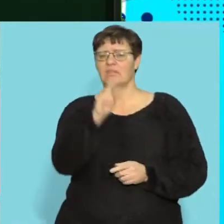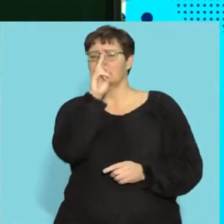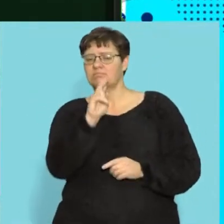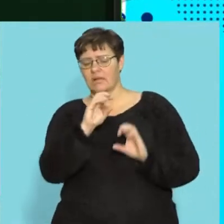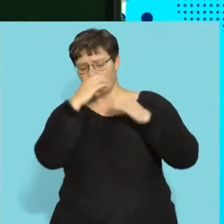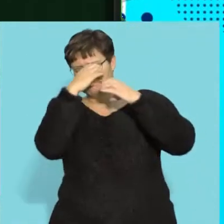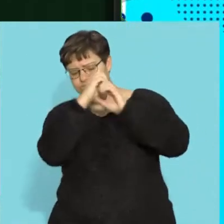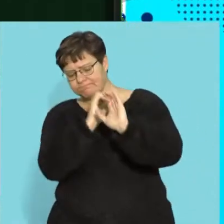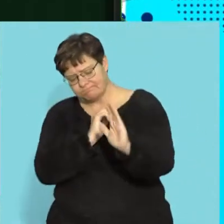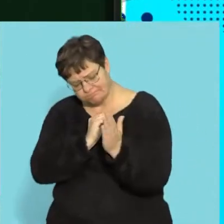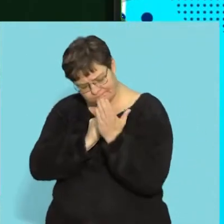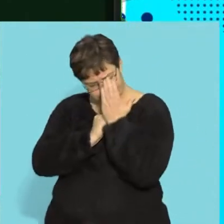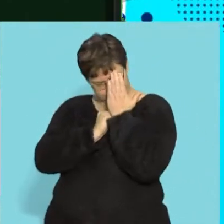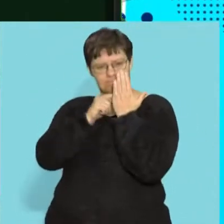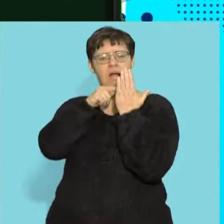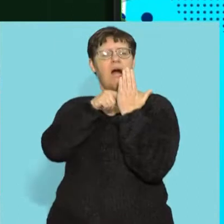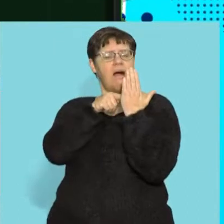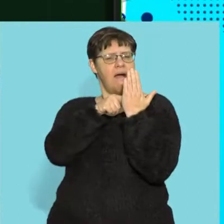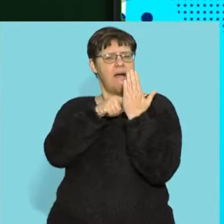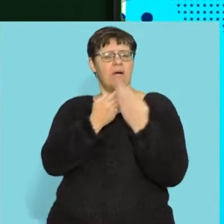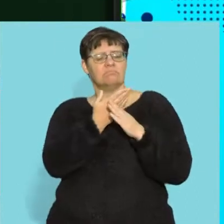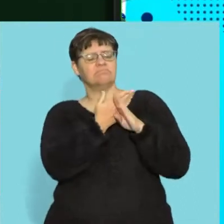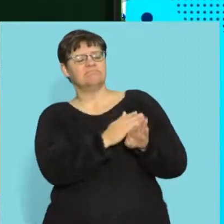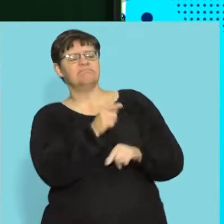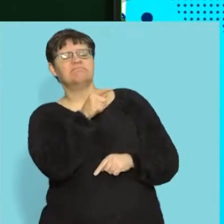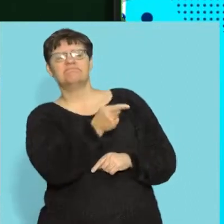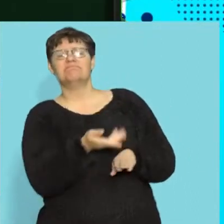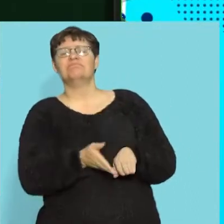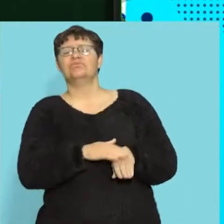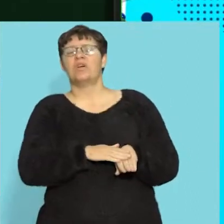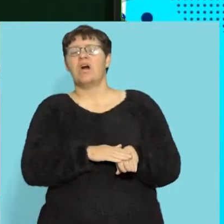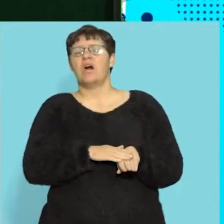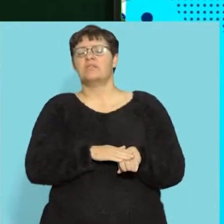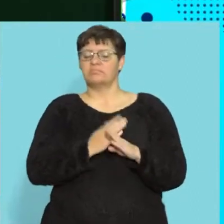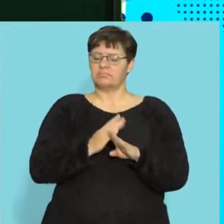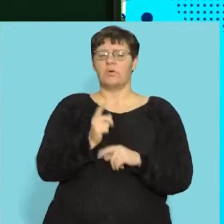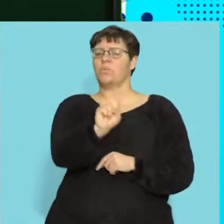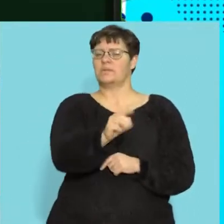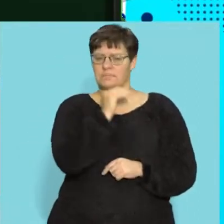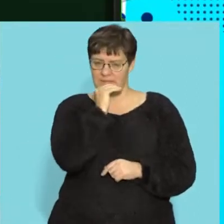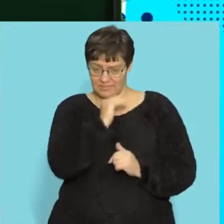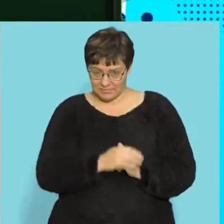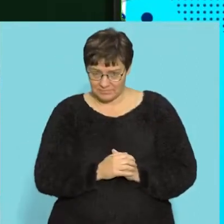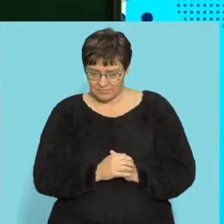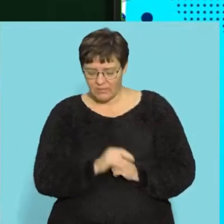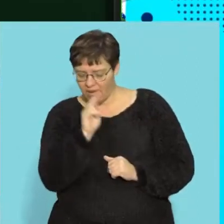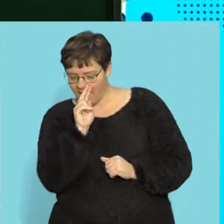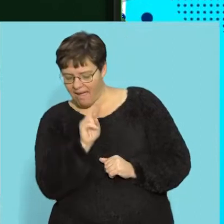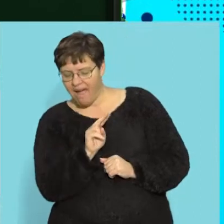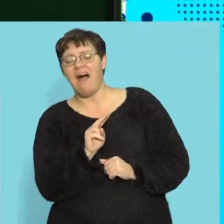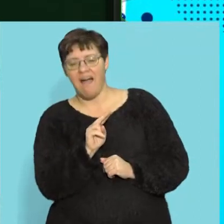exactly, this opposition of the flow of charge entails in as far as, conducting materials as well